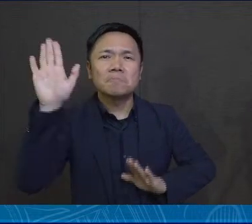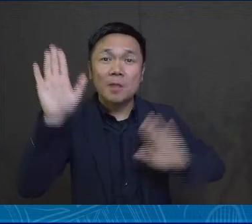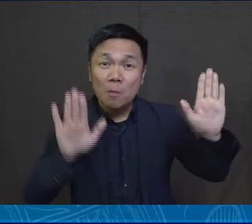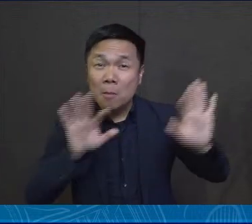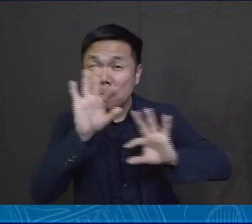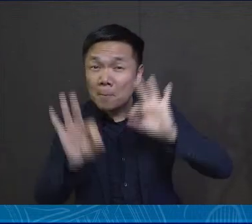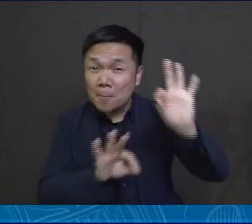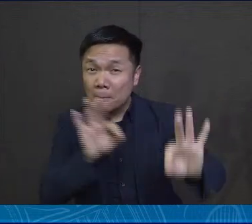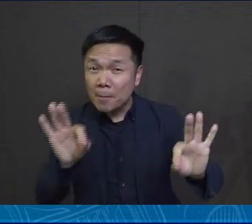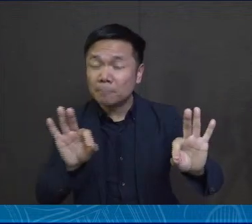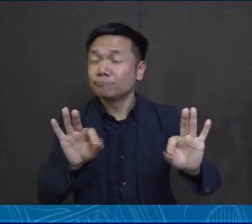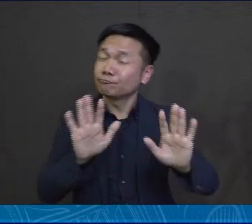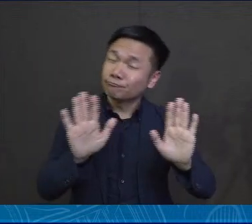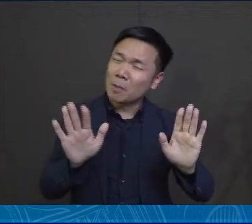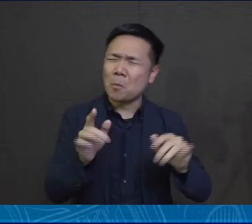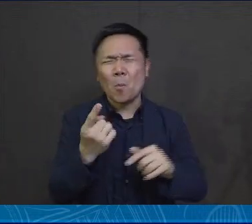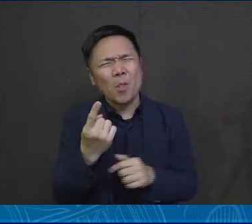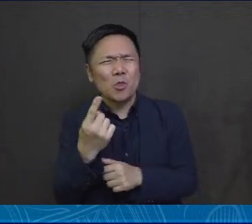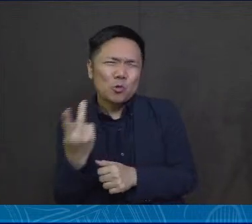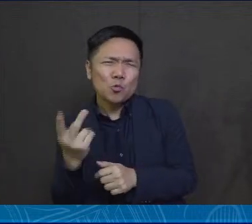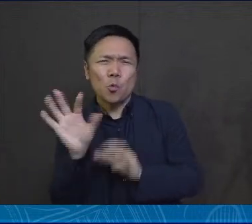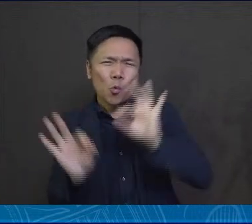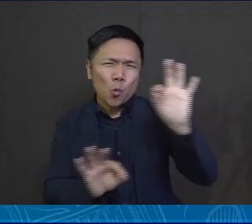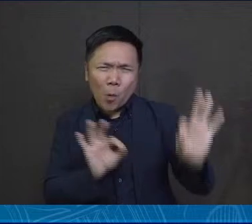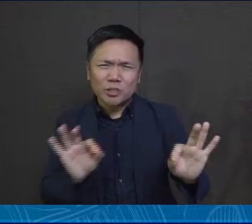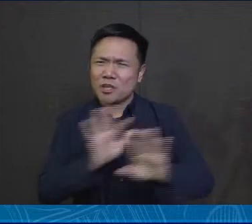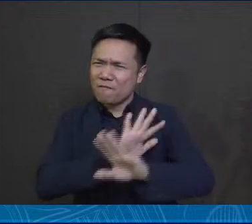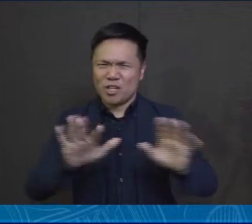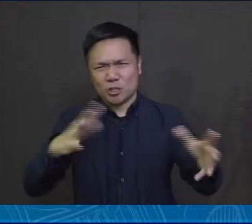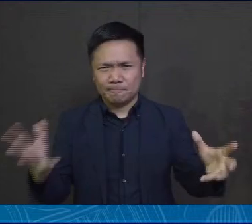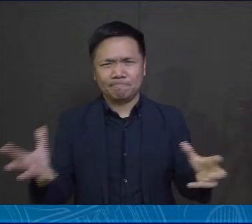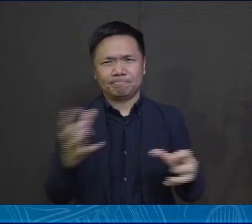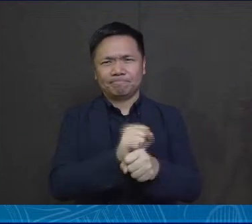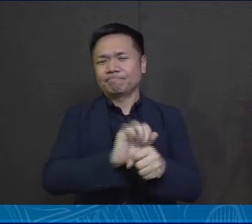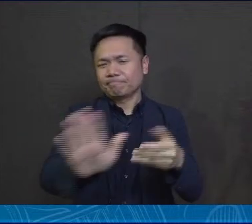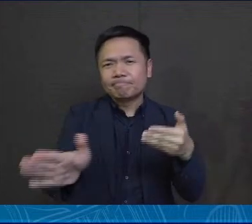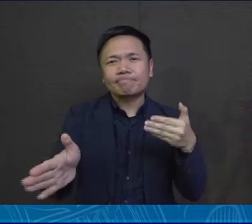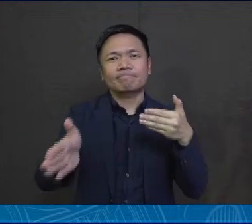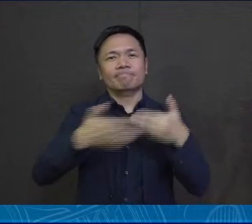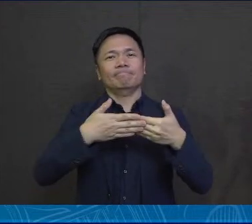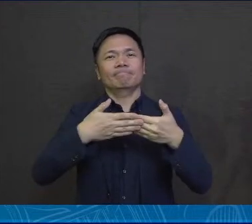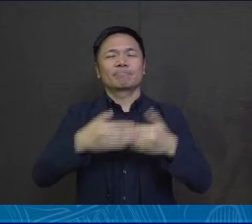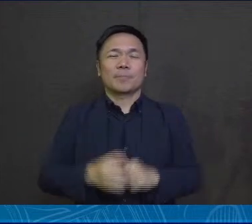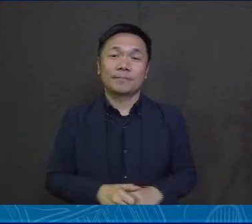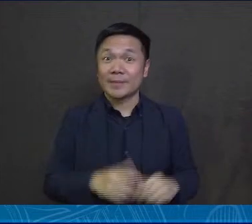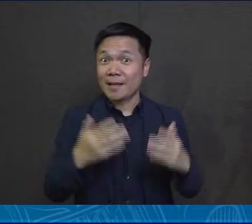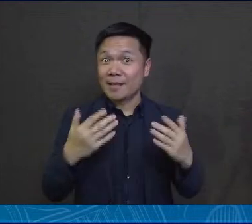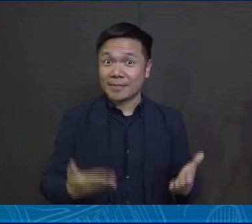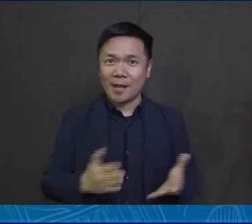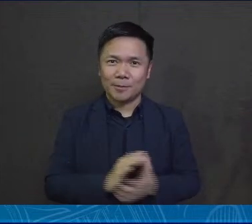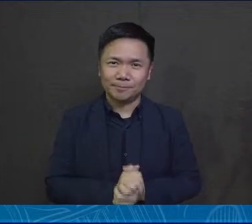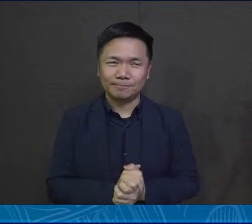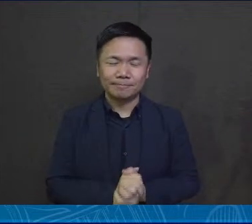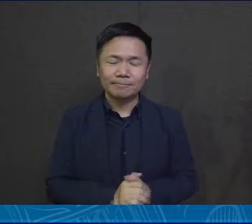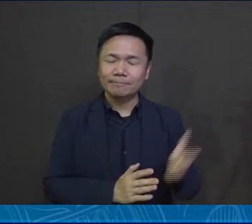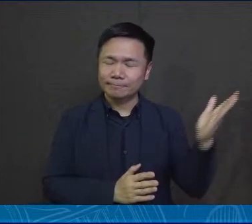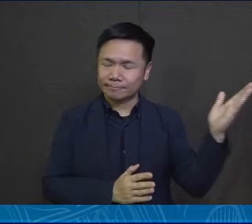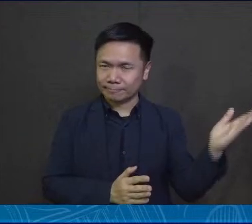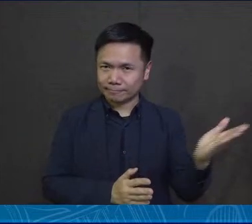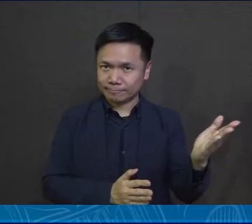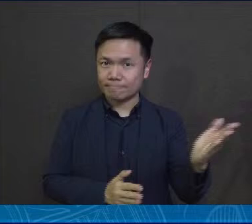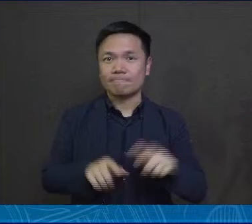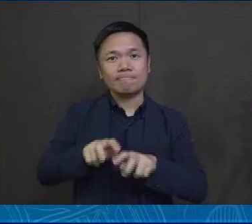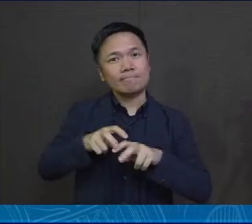we summarize the session. Before proceeding further, ladies and gentlemen, let me now introduce